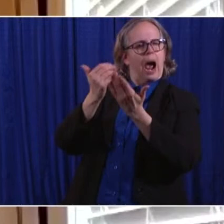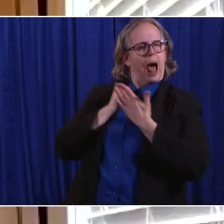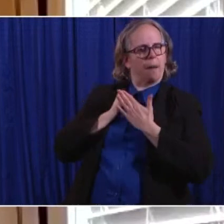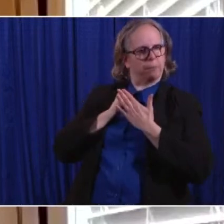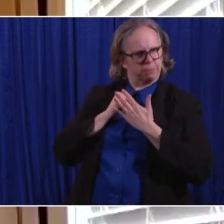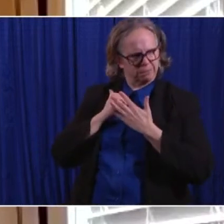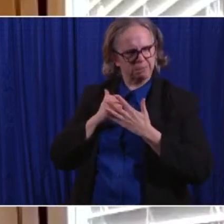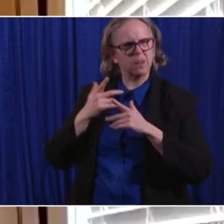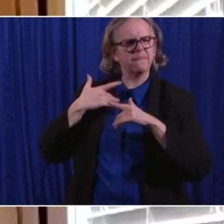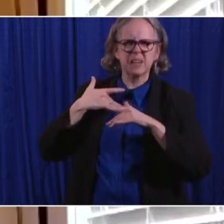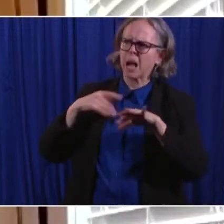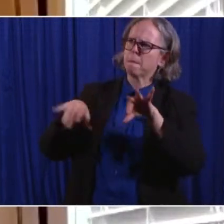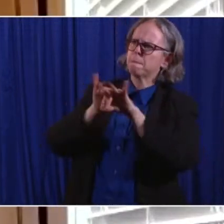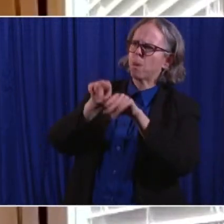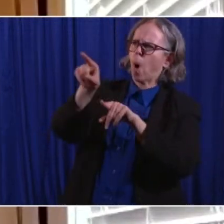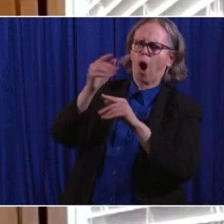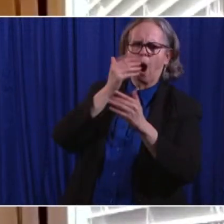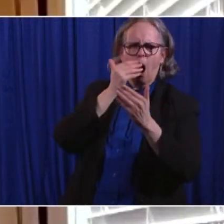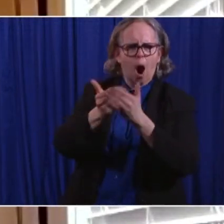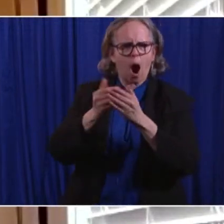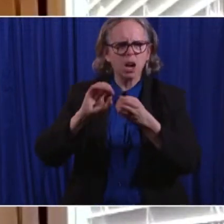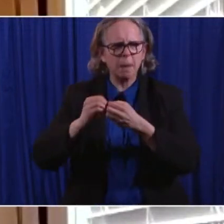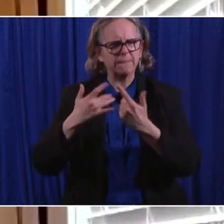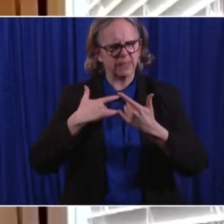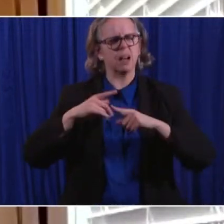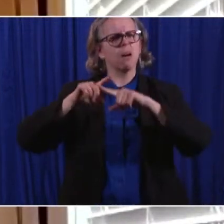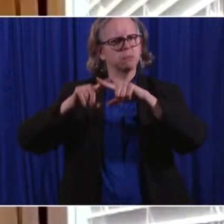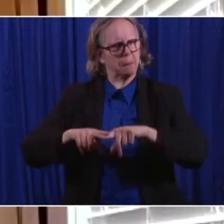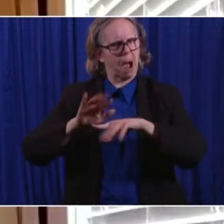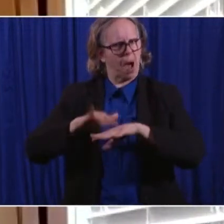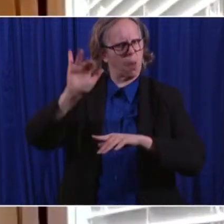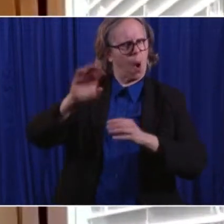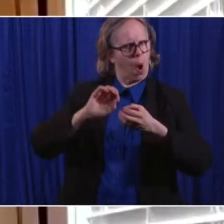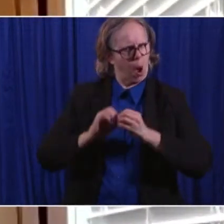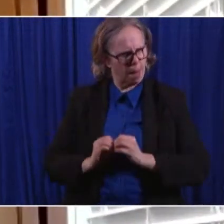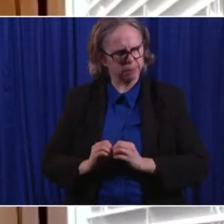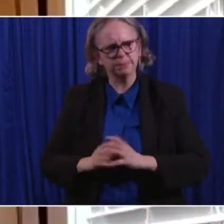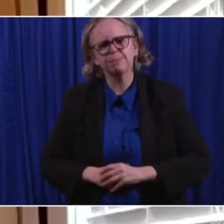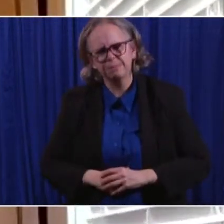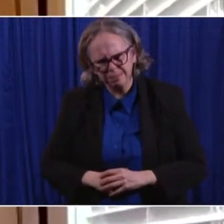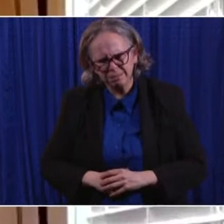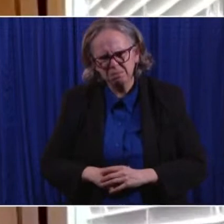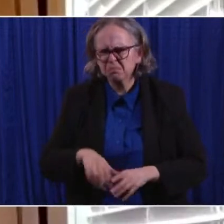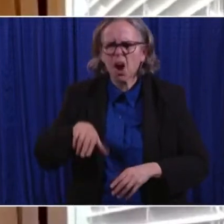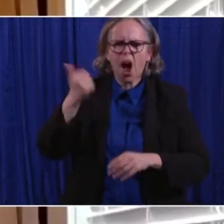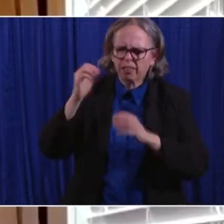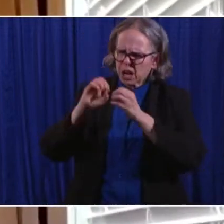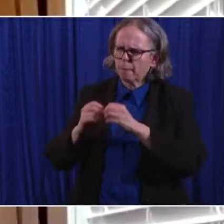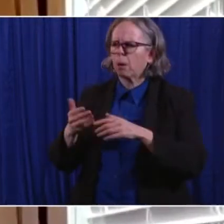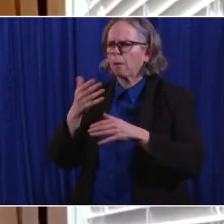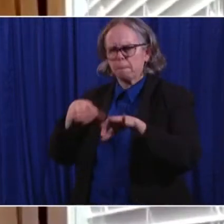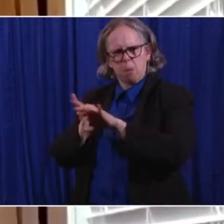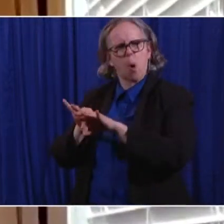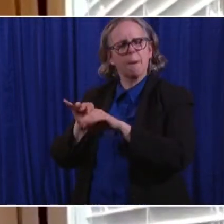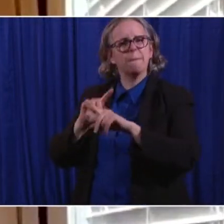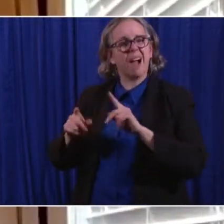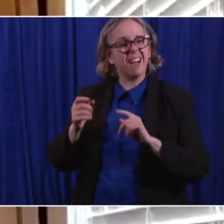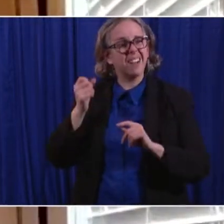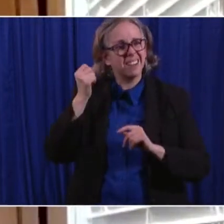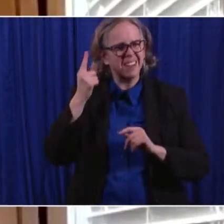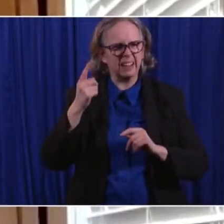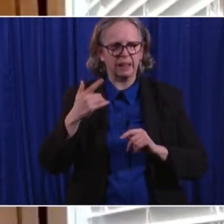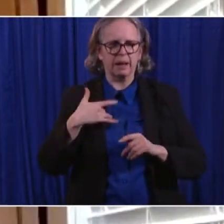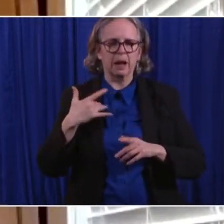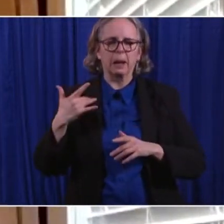ones, but they tend to be lagging indicators. This really was that mile marker that people were requesting that